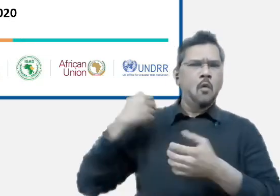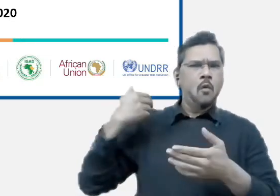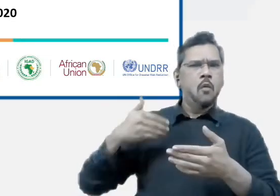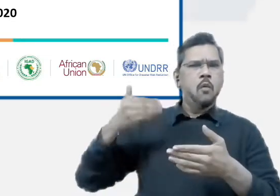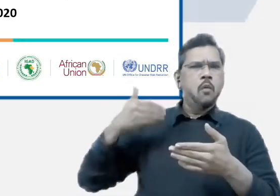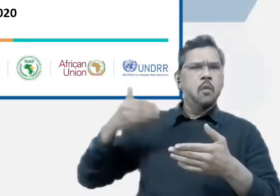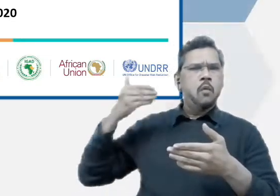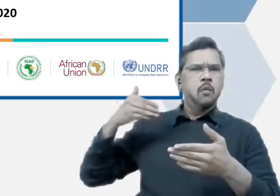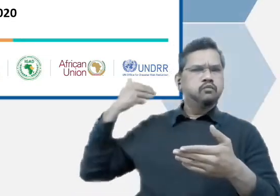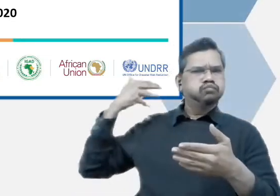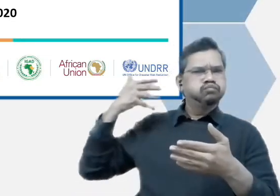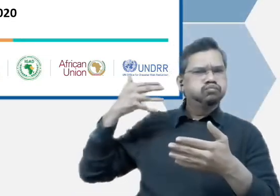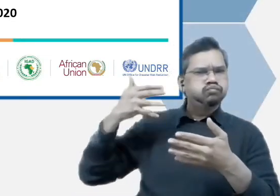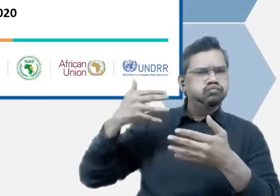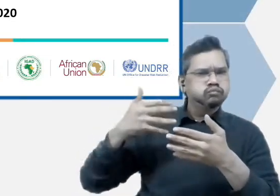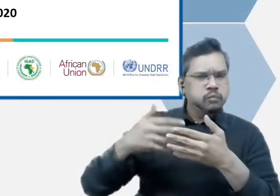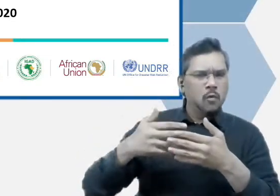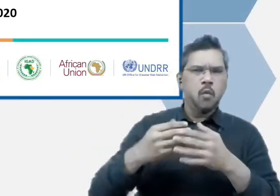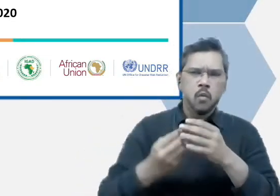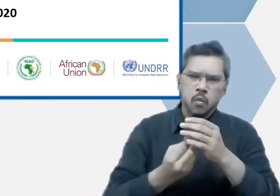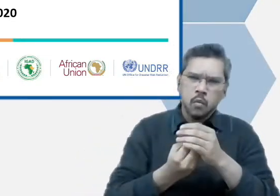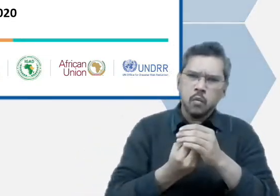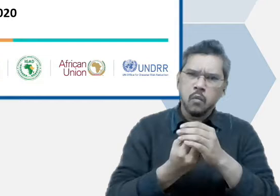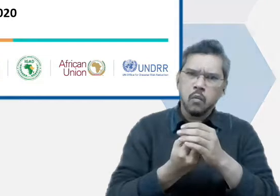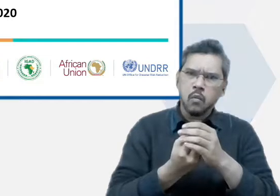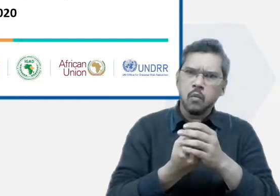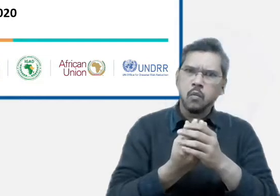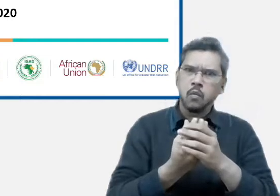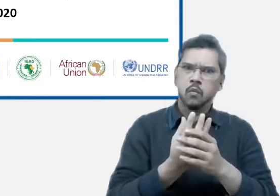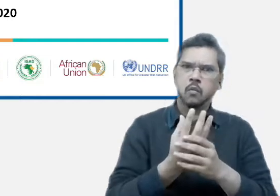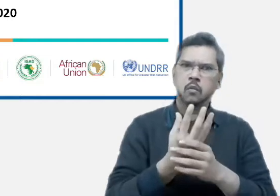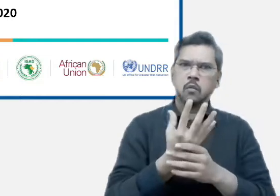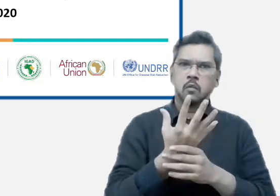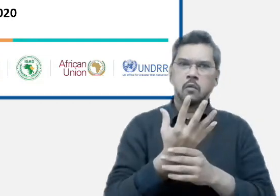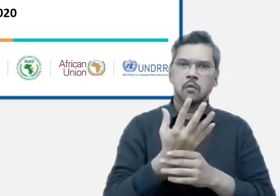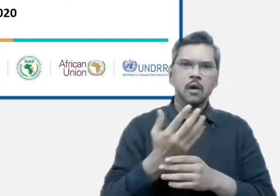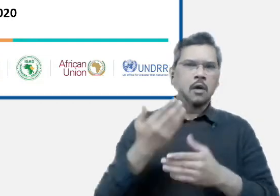significantly from a reactive response to